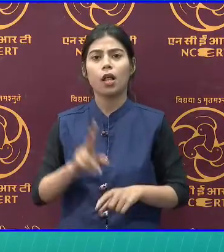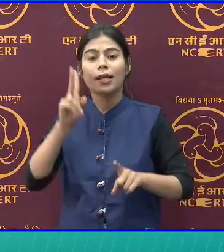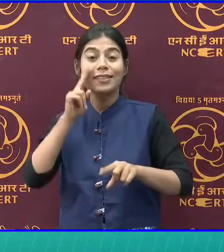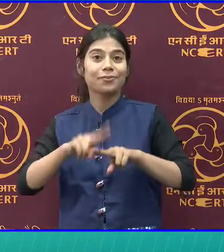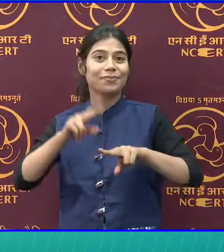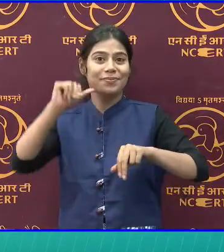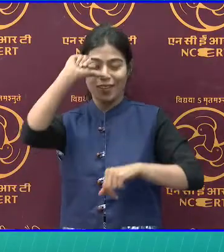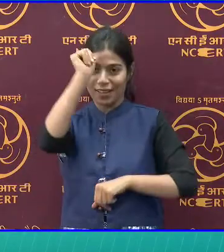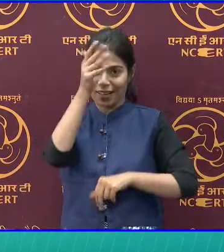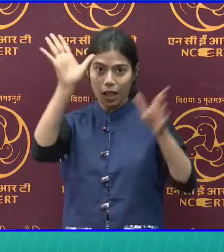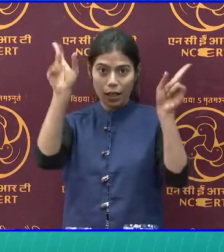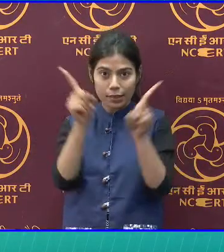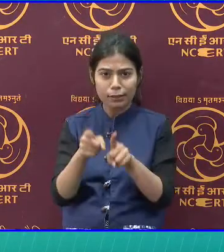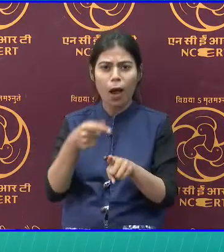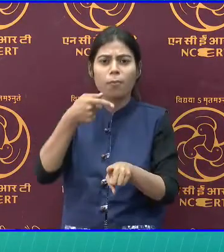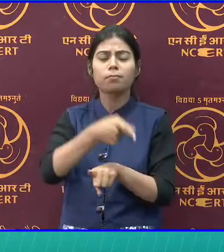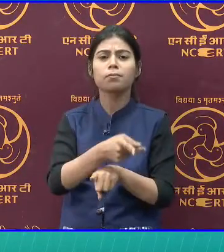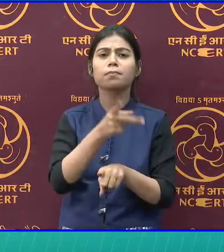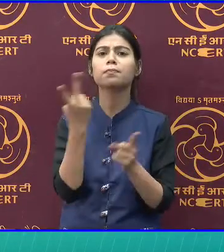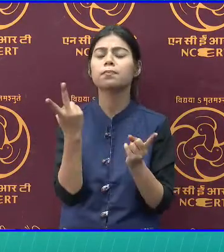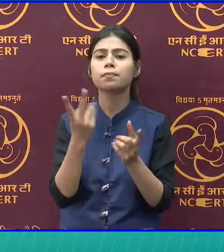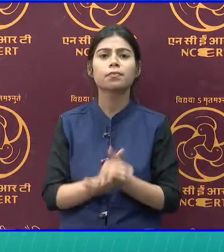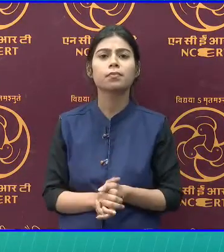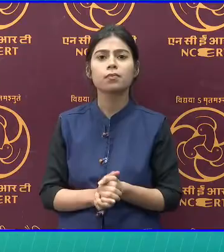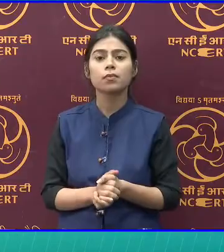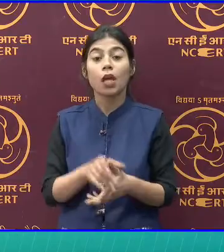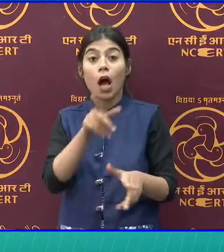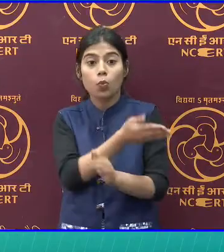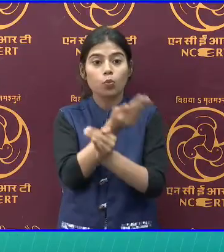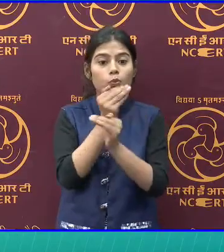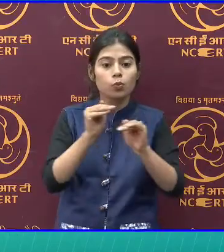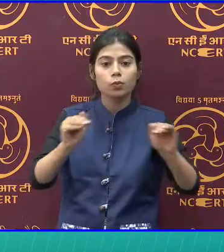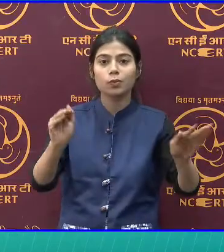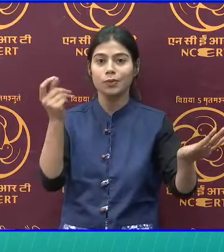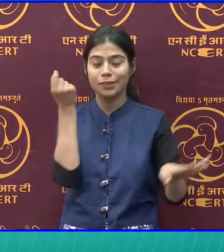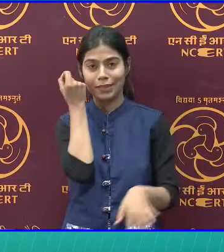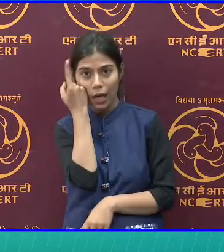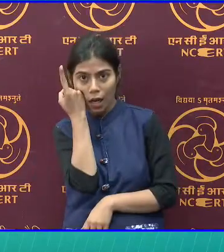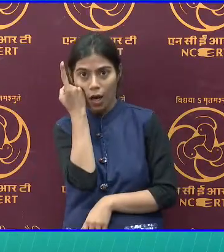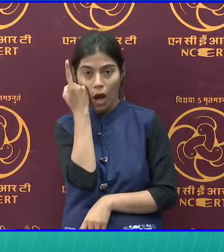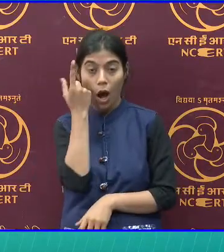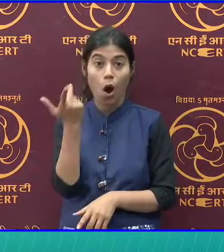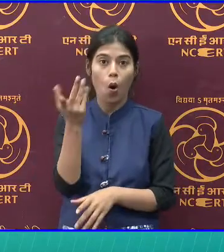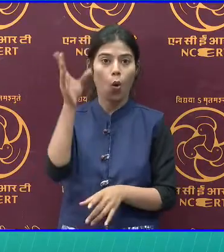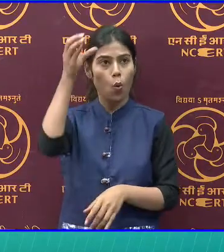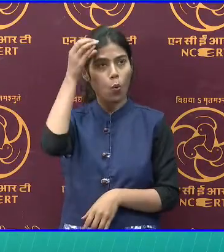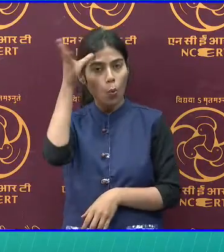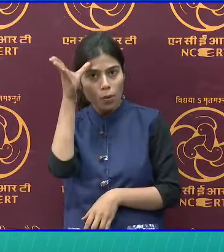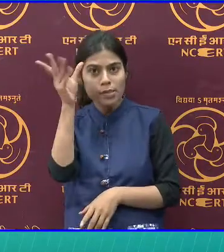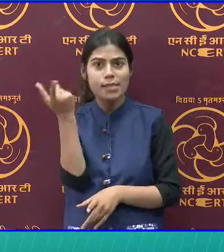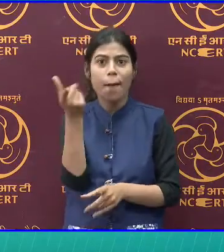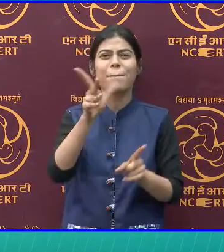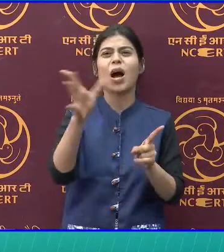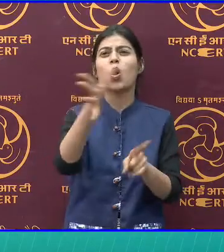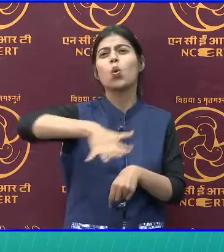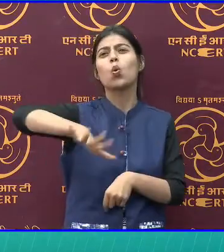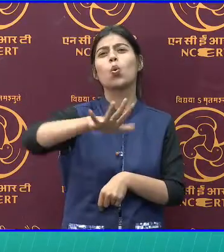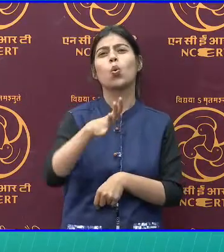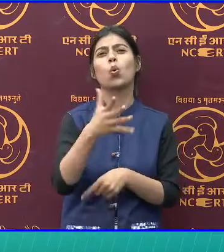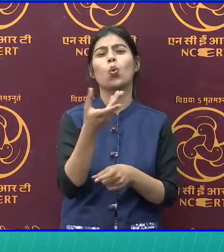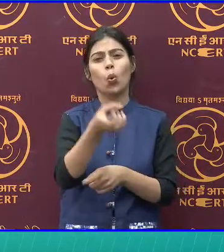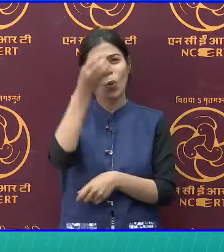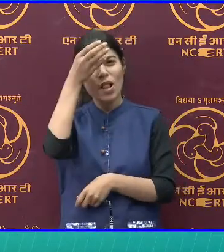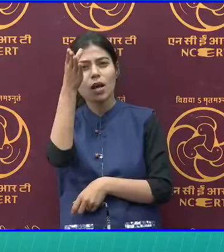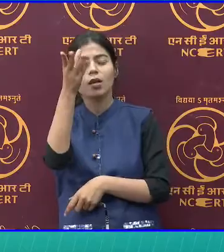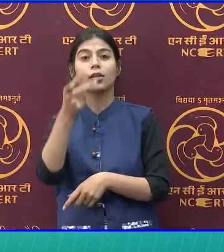it's also because the children understand the concepts when they are introduced to the local area, local context. What they